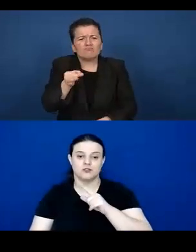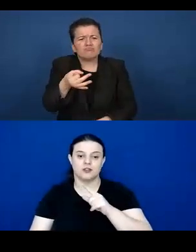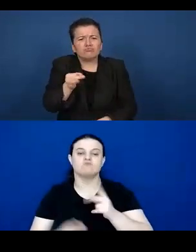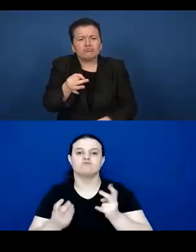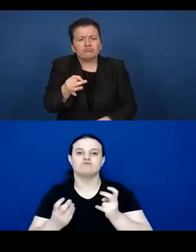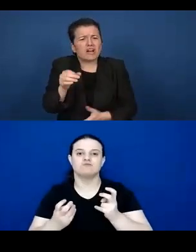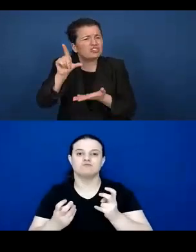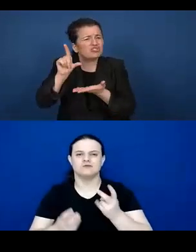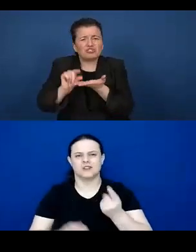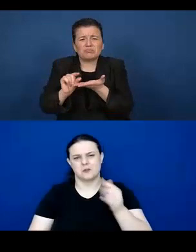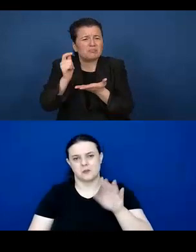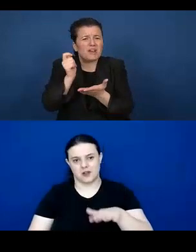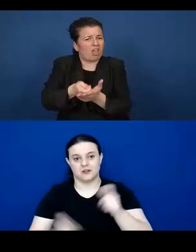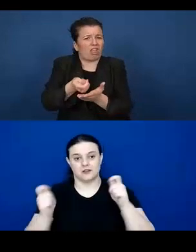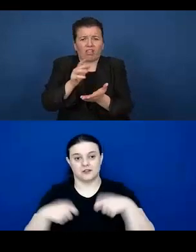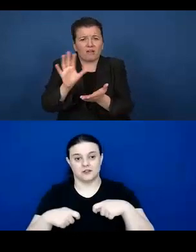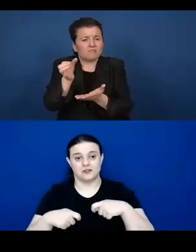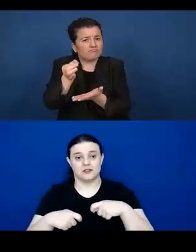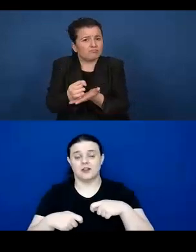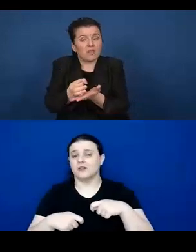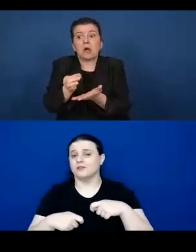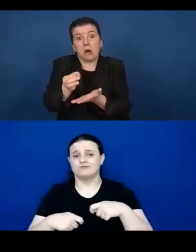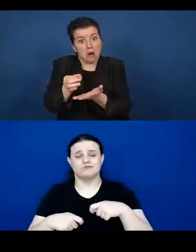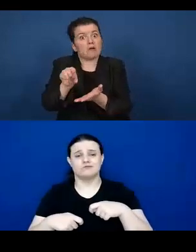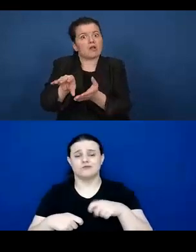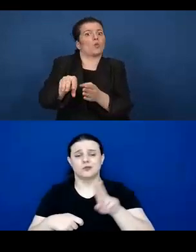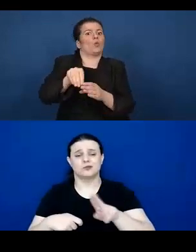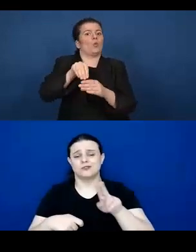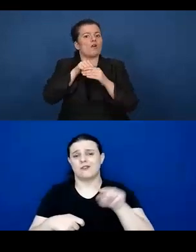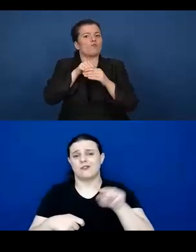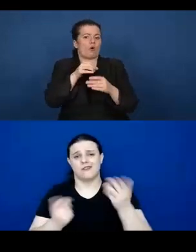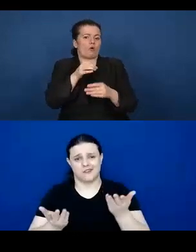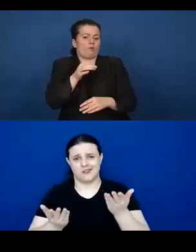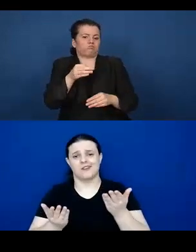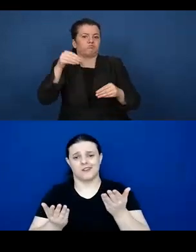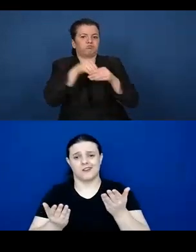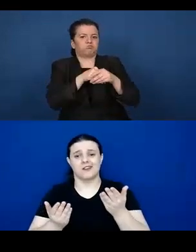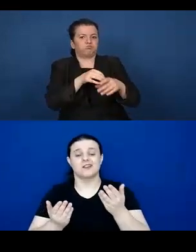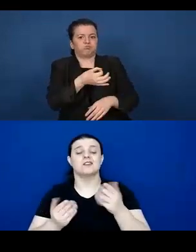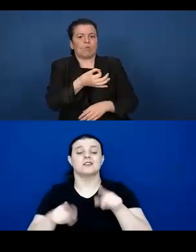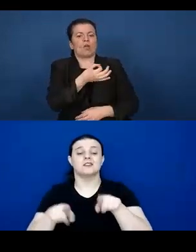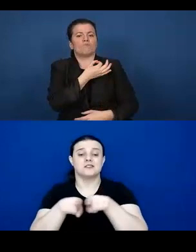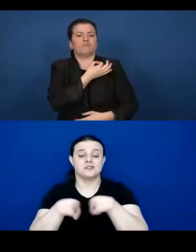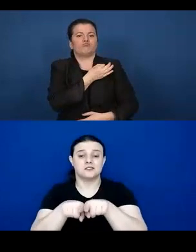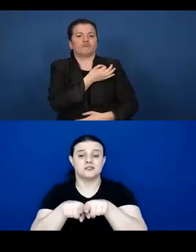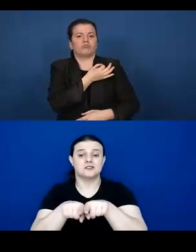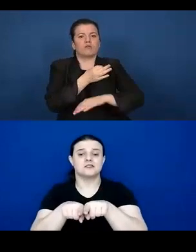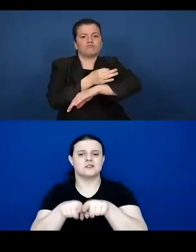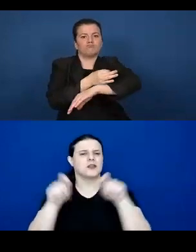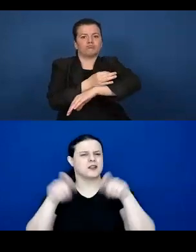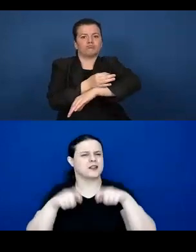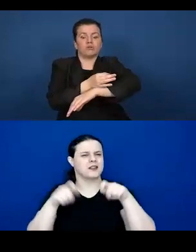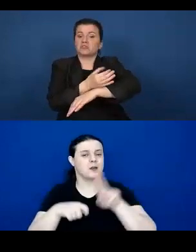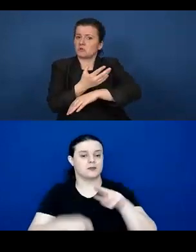cheap, and they can easily be used in all kinds of devices. So it's easy to use